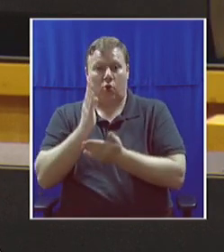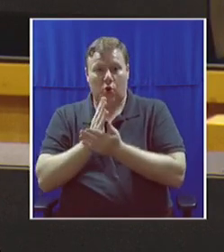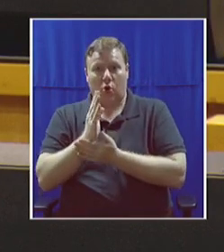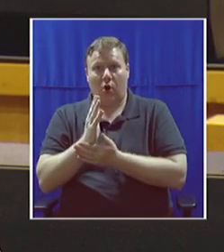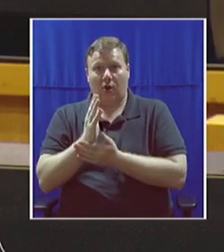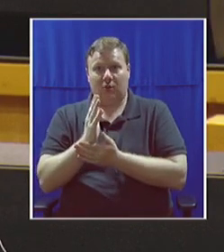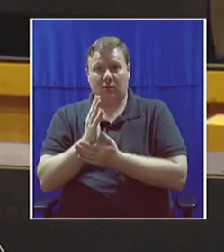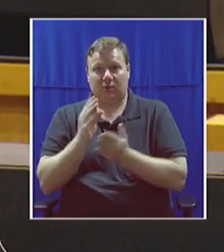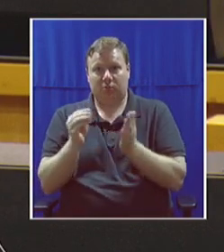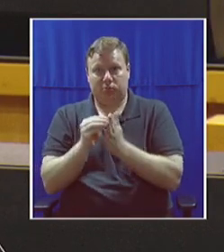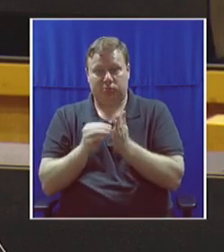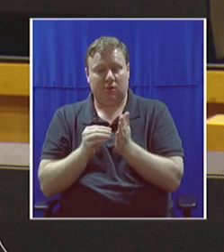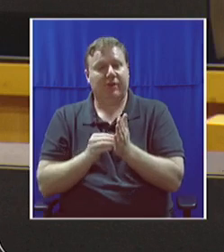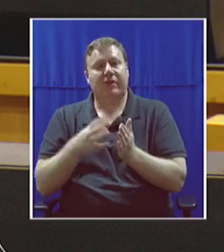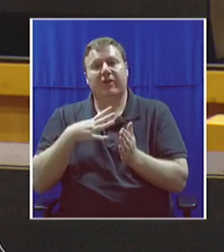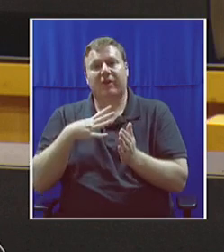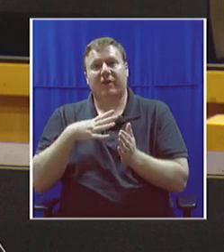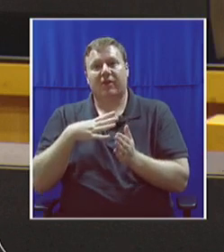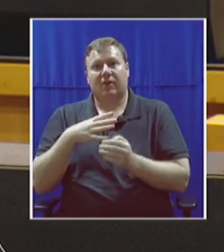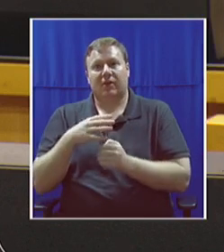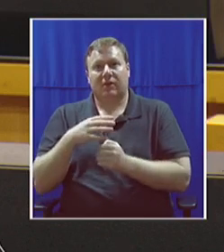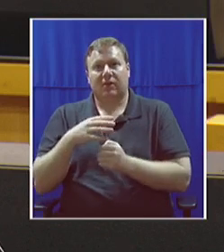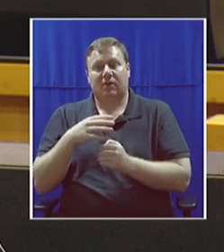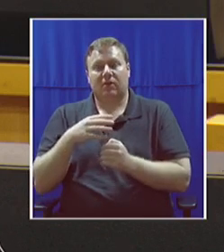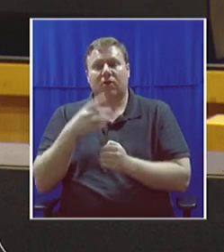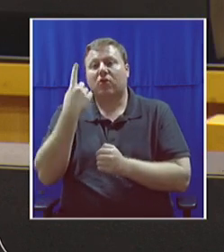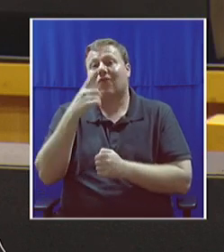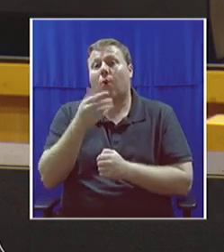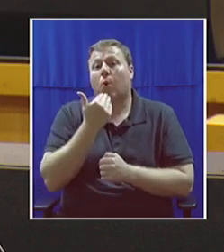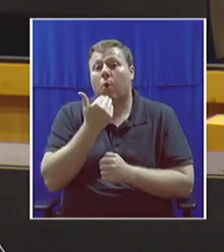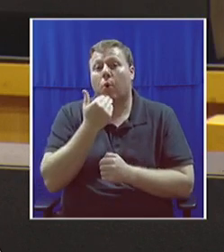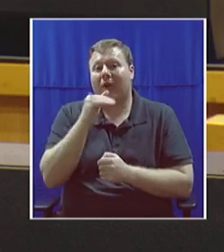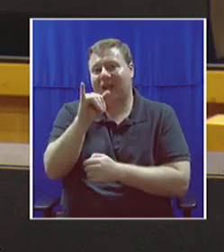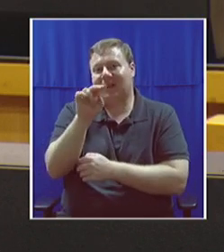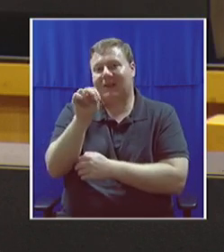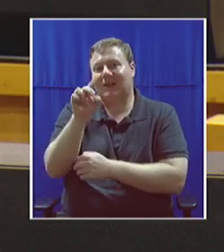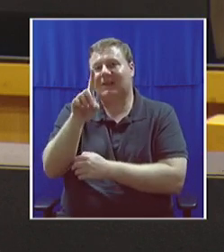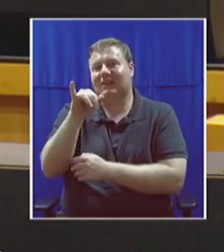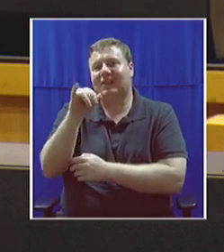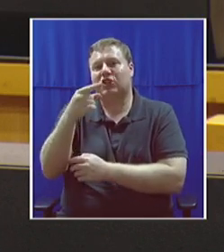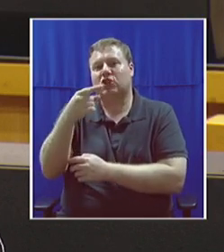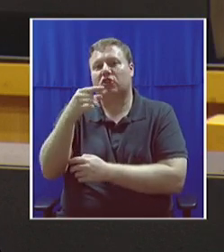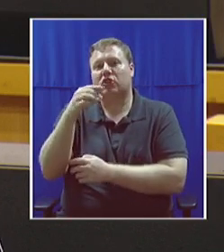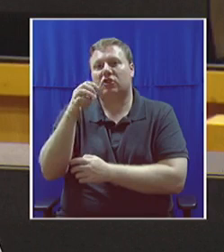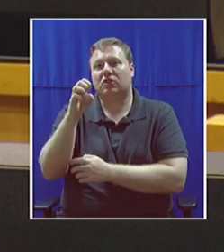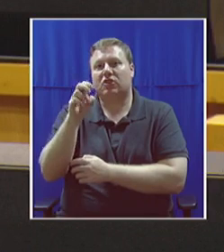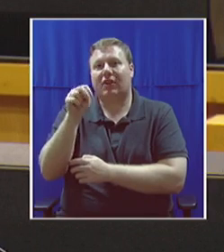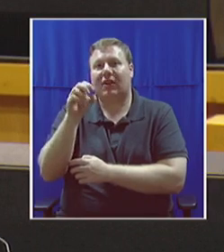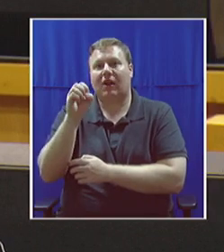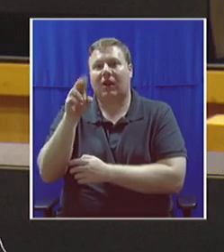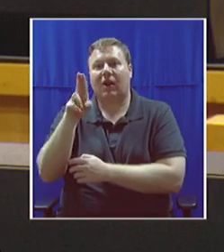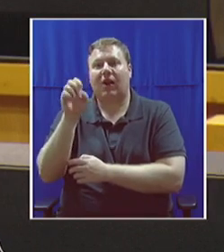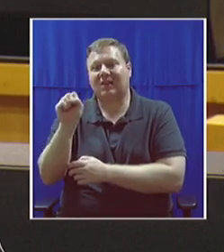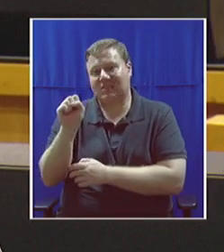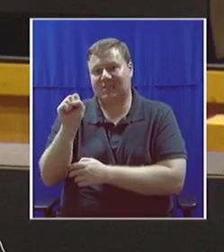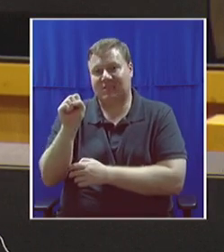issuing are intended for indigenous communities that live along the the coastal sector where I think we